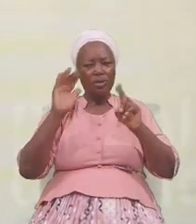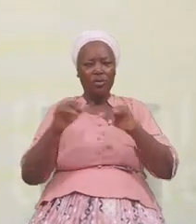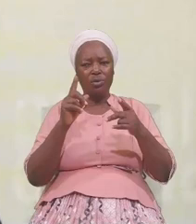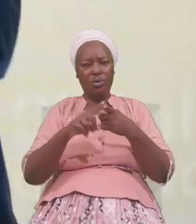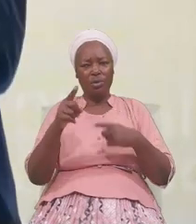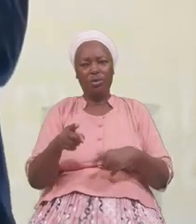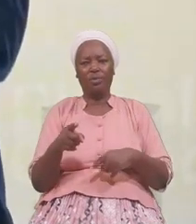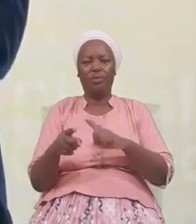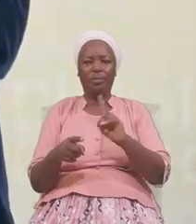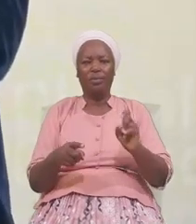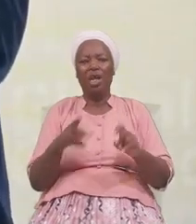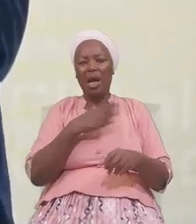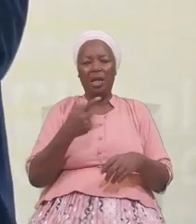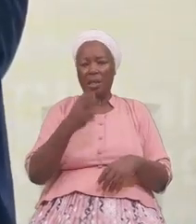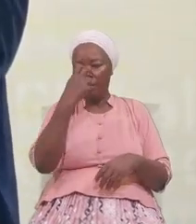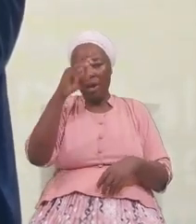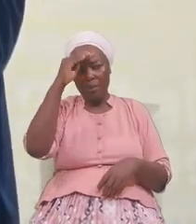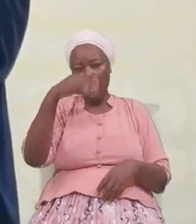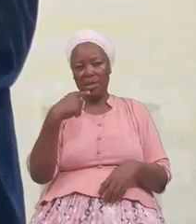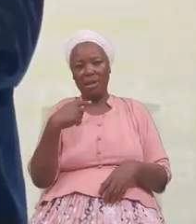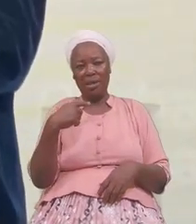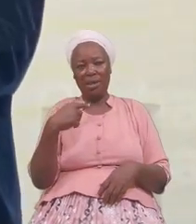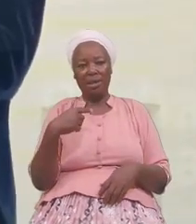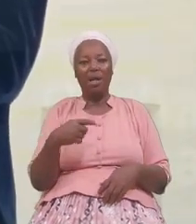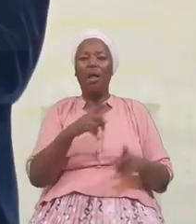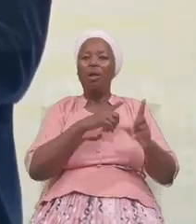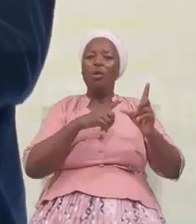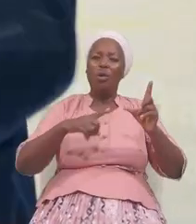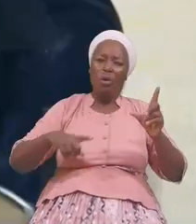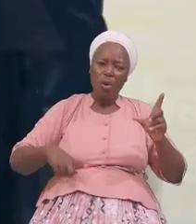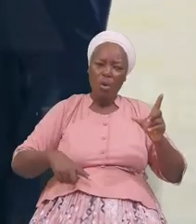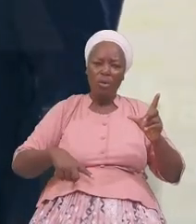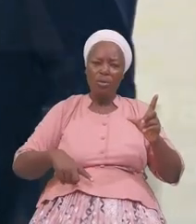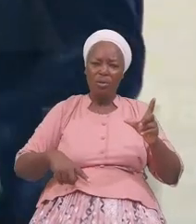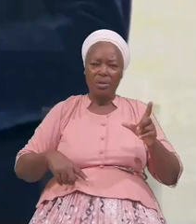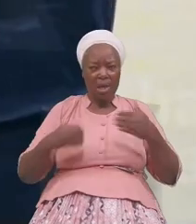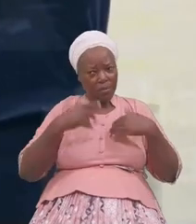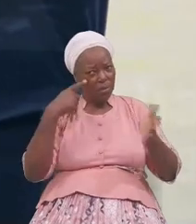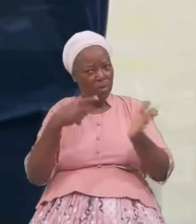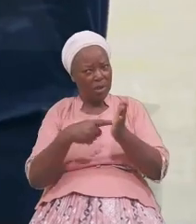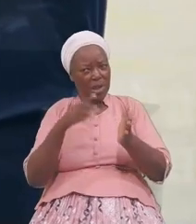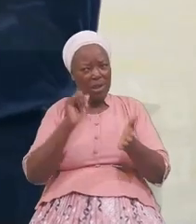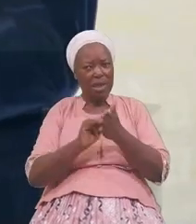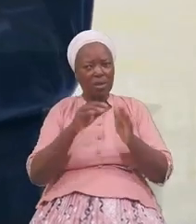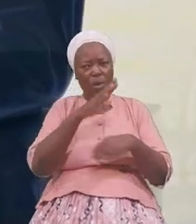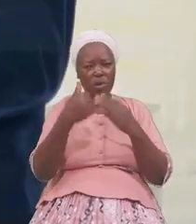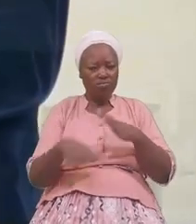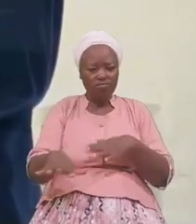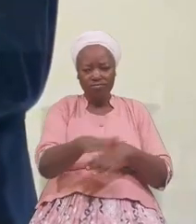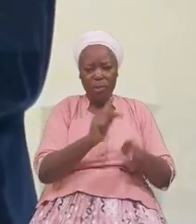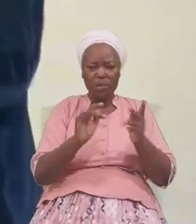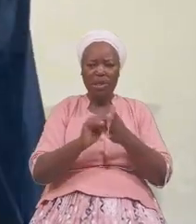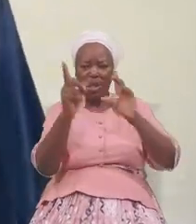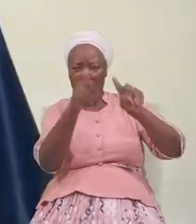unto thee? And the blind man said, Lord, have you noticed all these people that